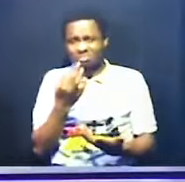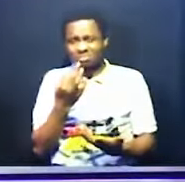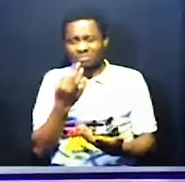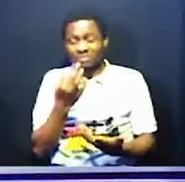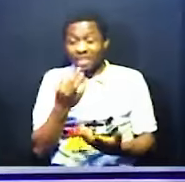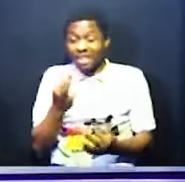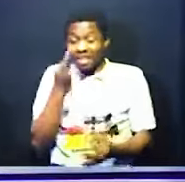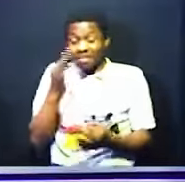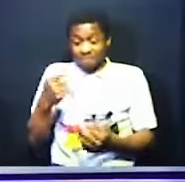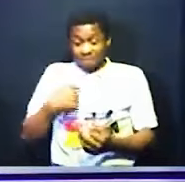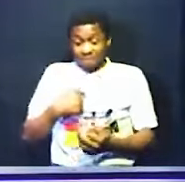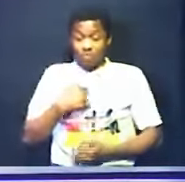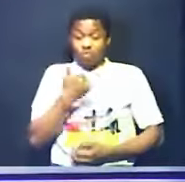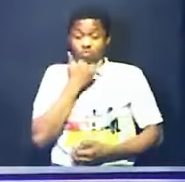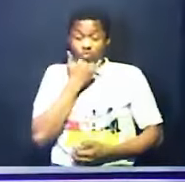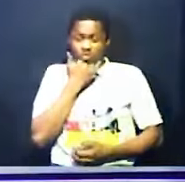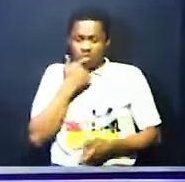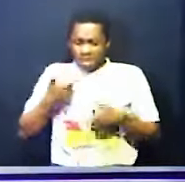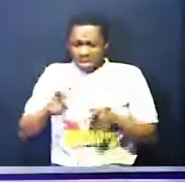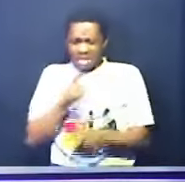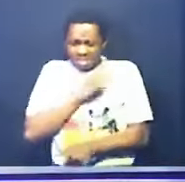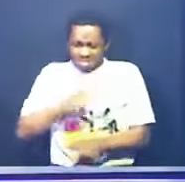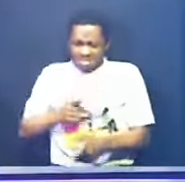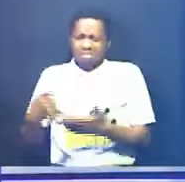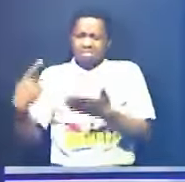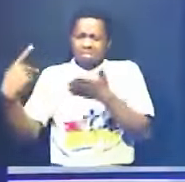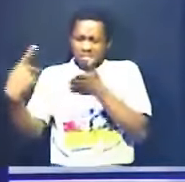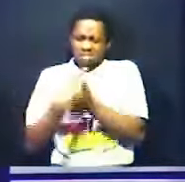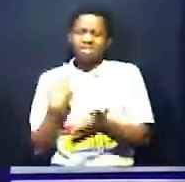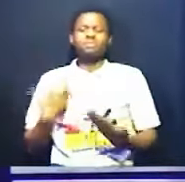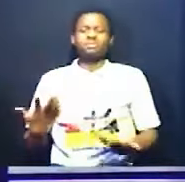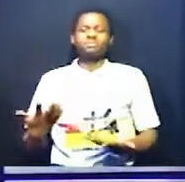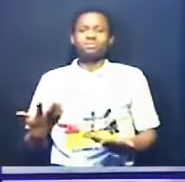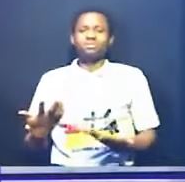let him put me to death. Absalom kata you have said, share, masuma ama